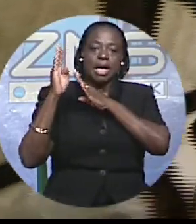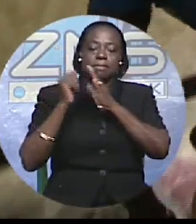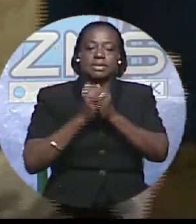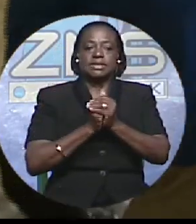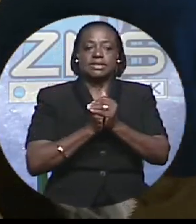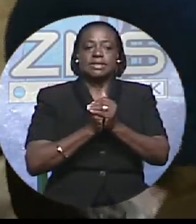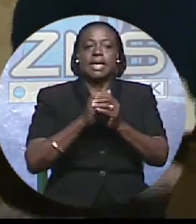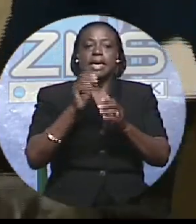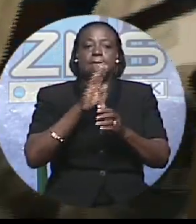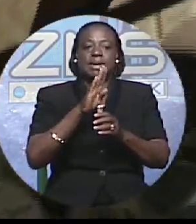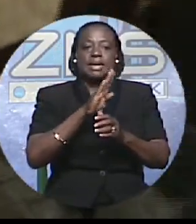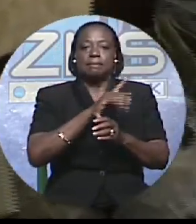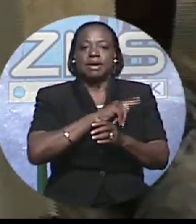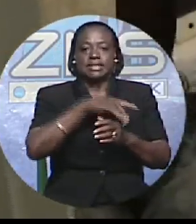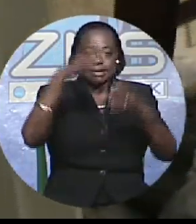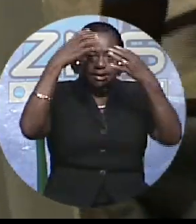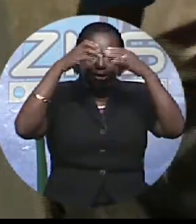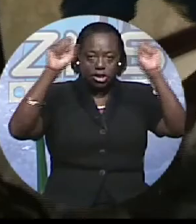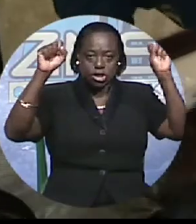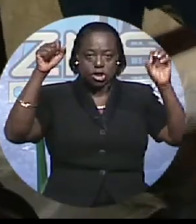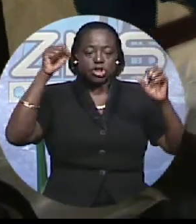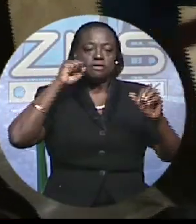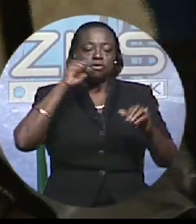president, Javon Roll.